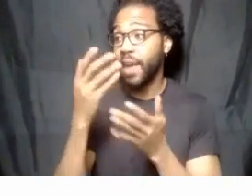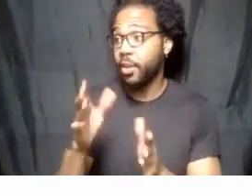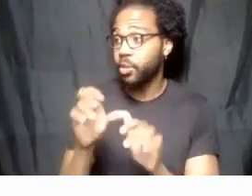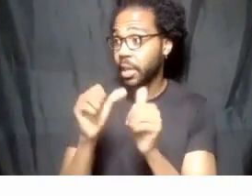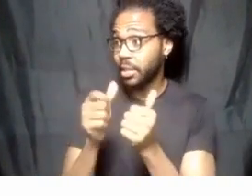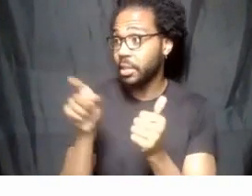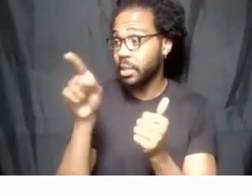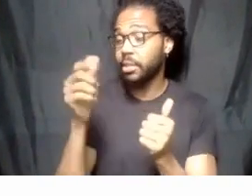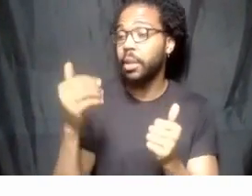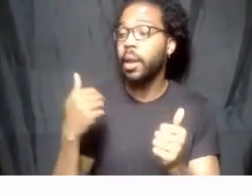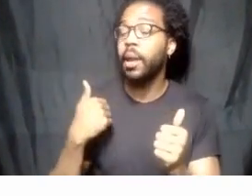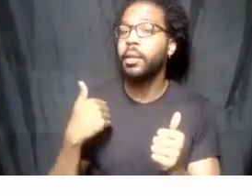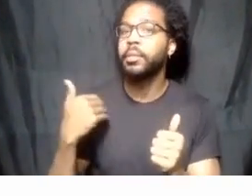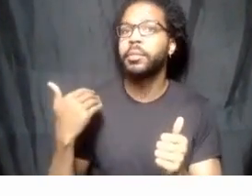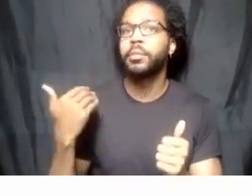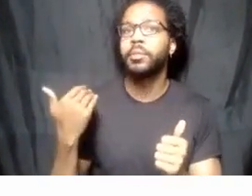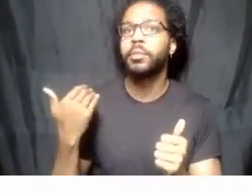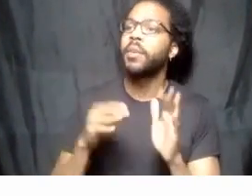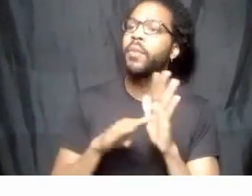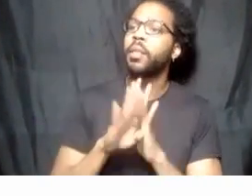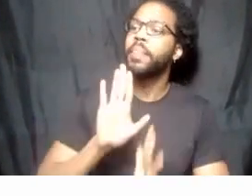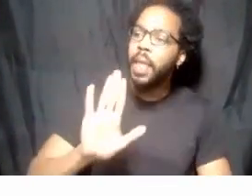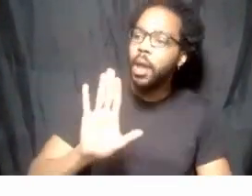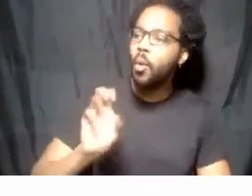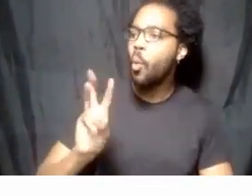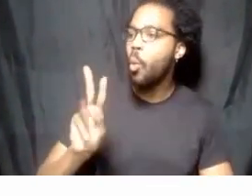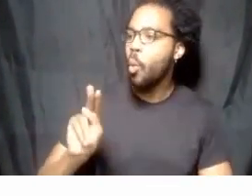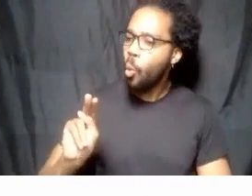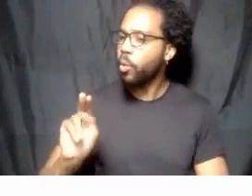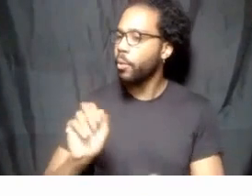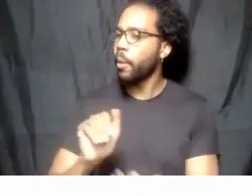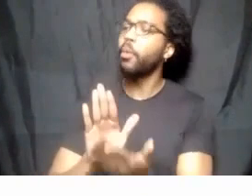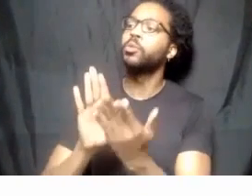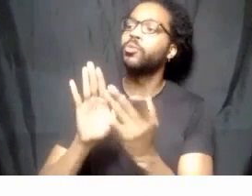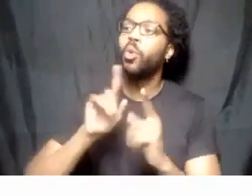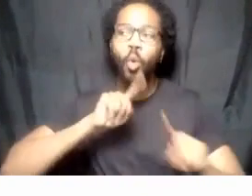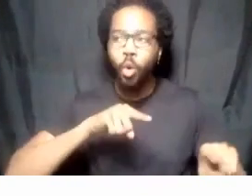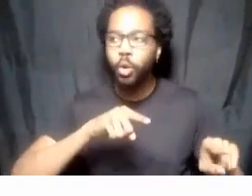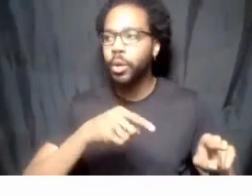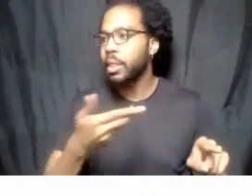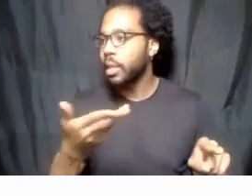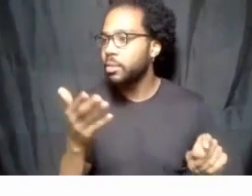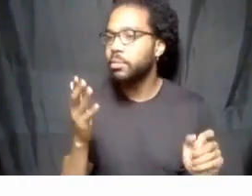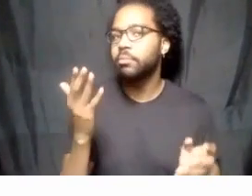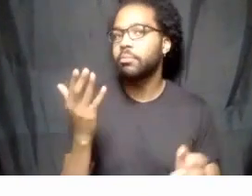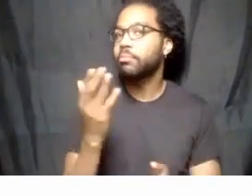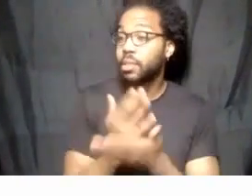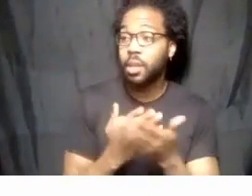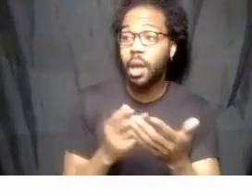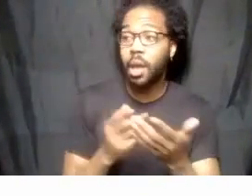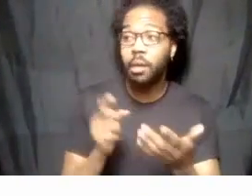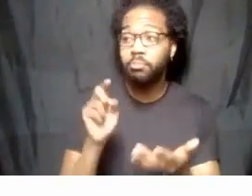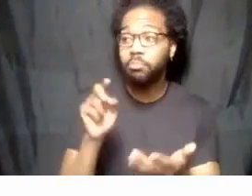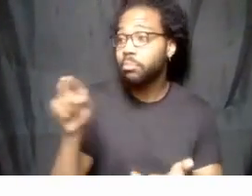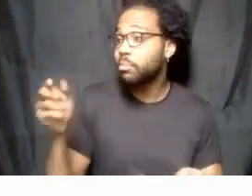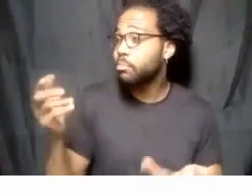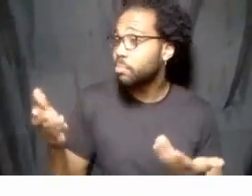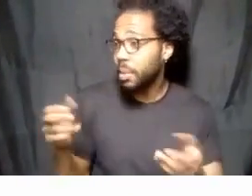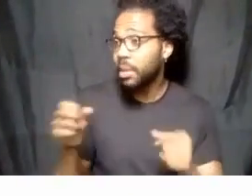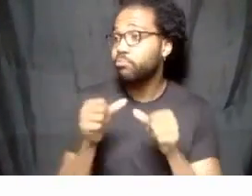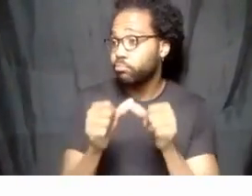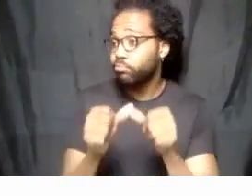have developed their own mechanisms for their ordering, that some of them may continue to have